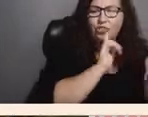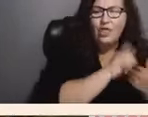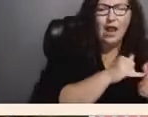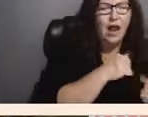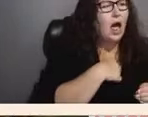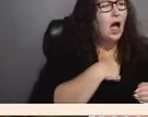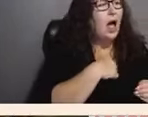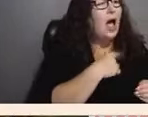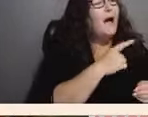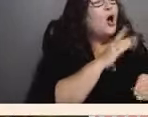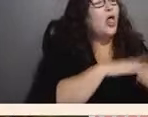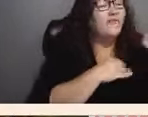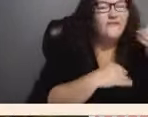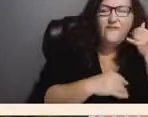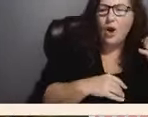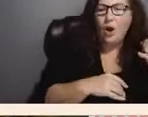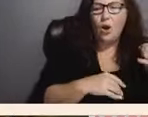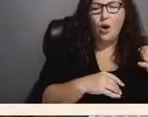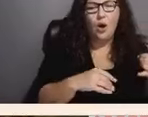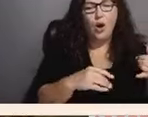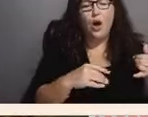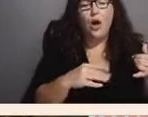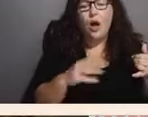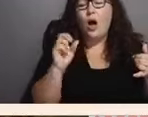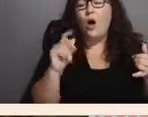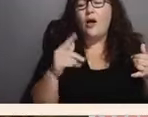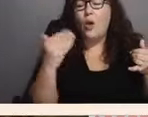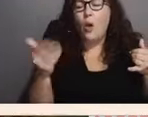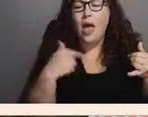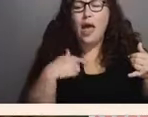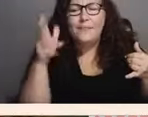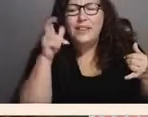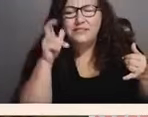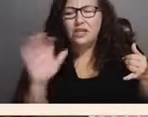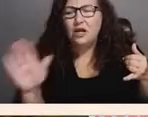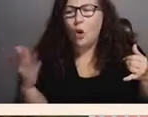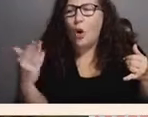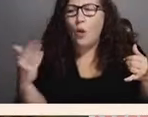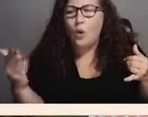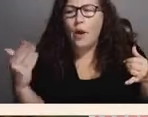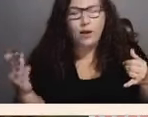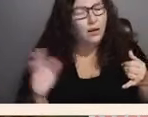let me take this one call here. Yeah, go ahead. I'm listening to you. Go ahead. No.